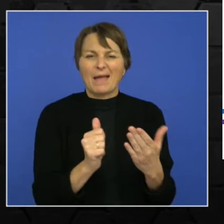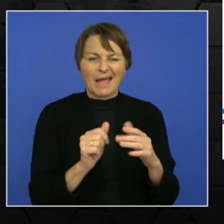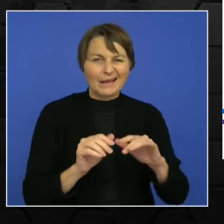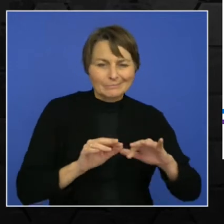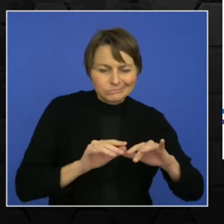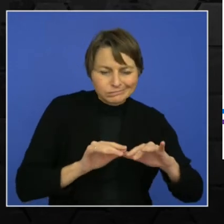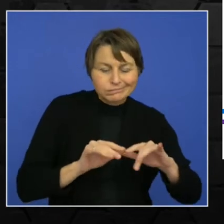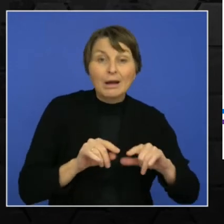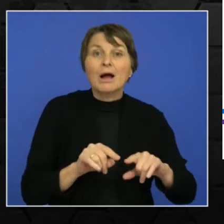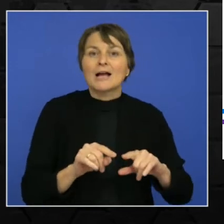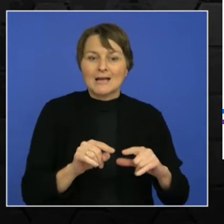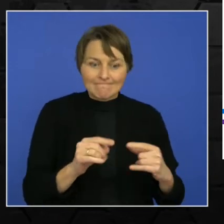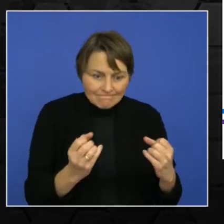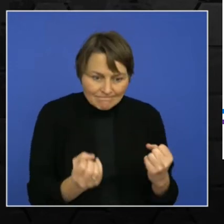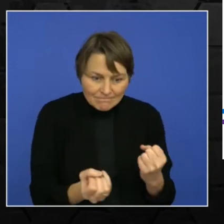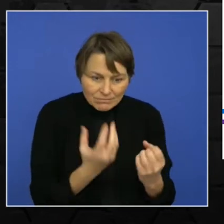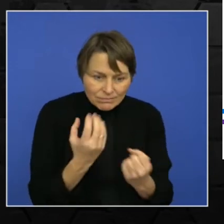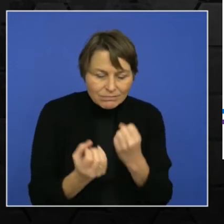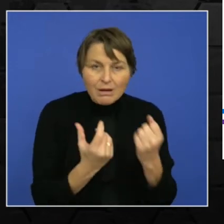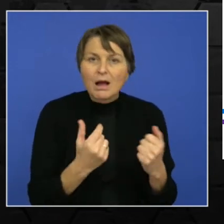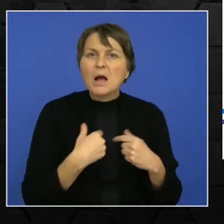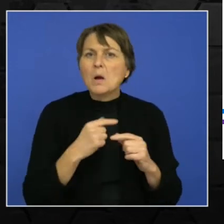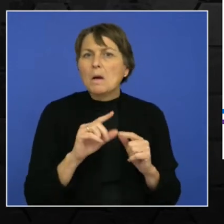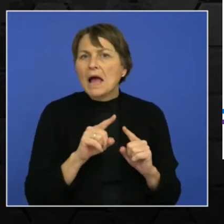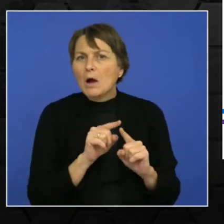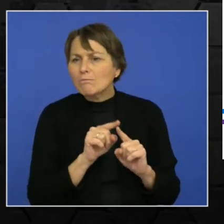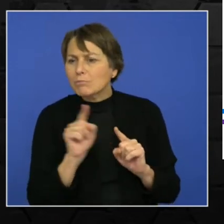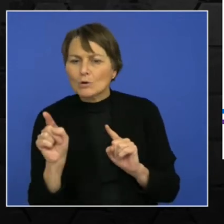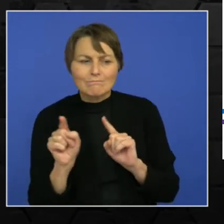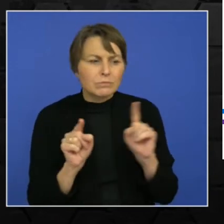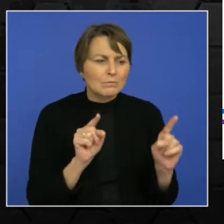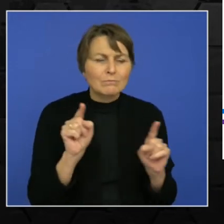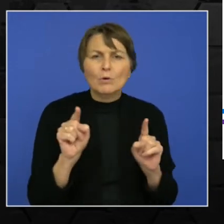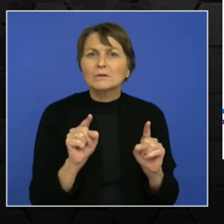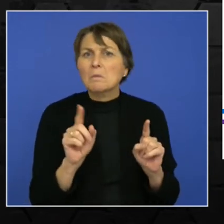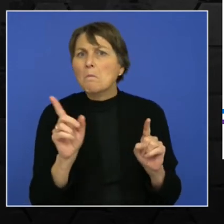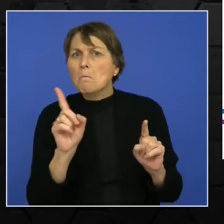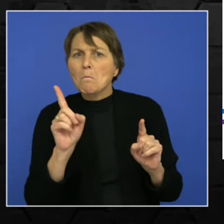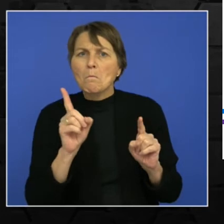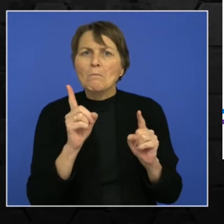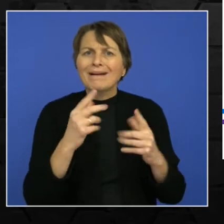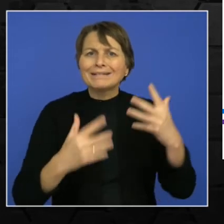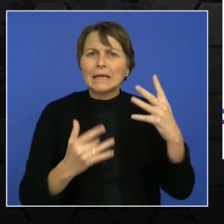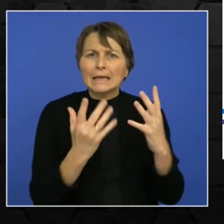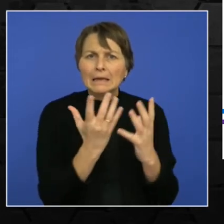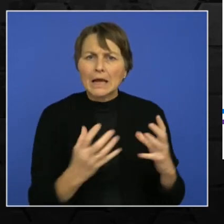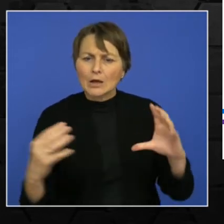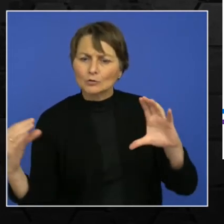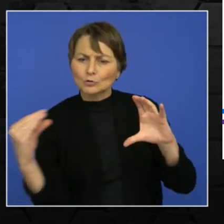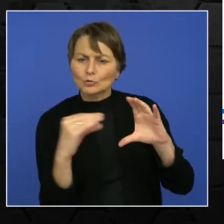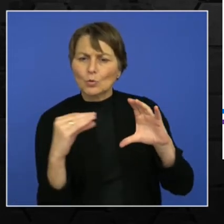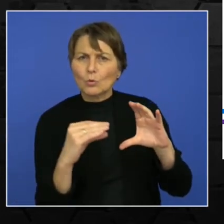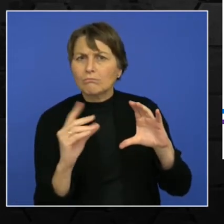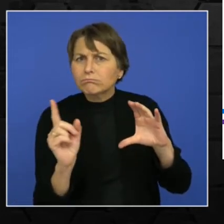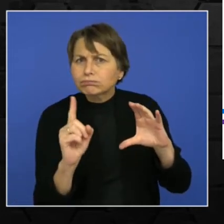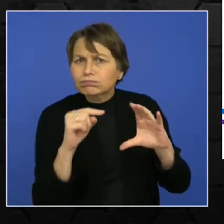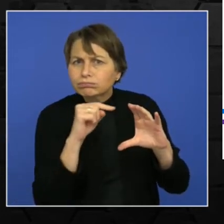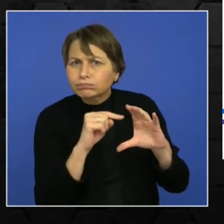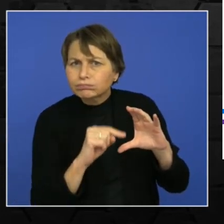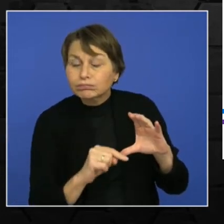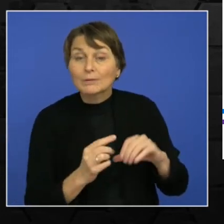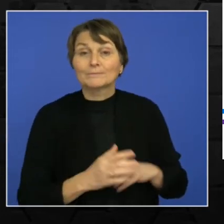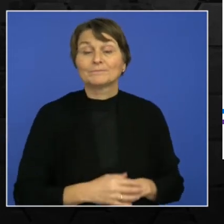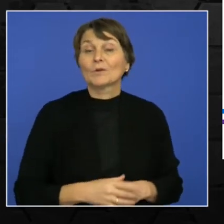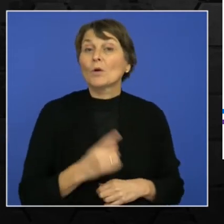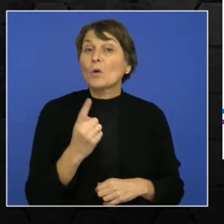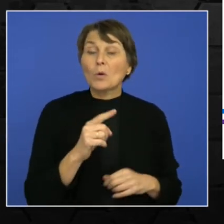to variables, you're using pointers, how is the data stored, and what happens if you store a different type